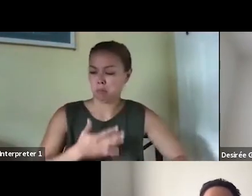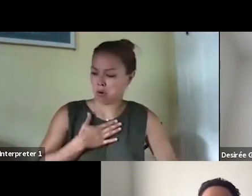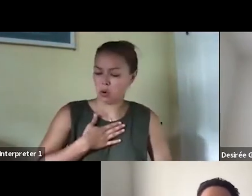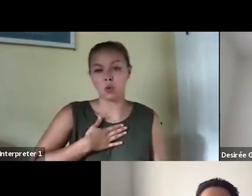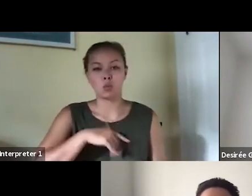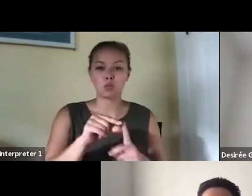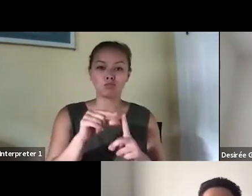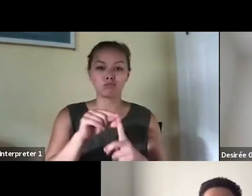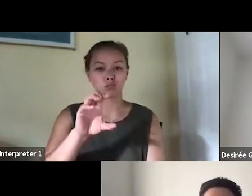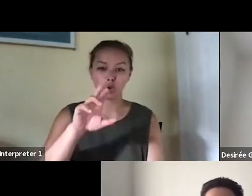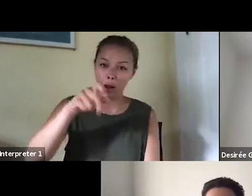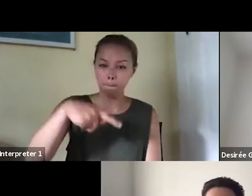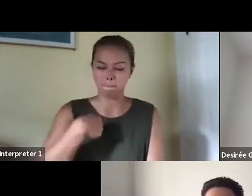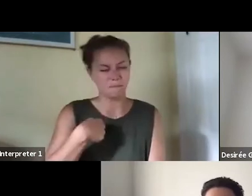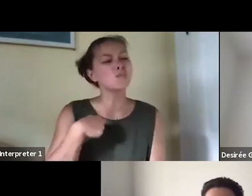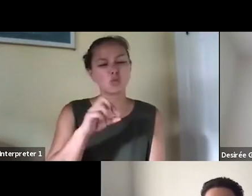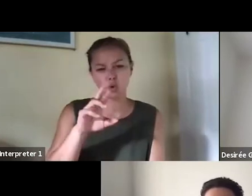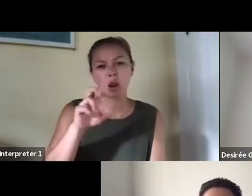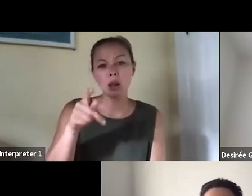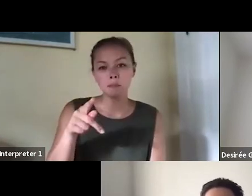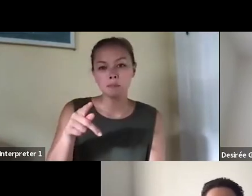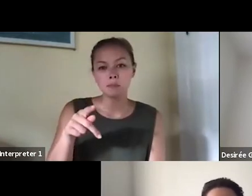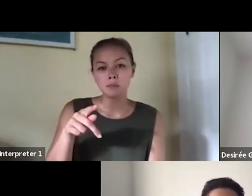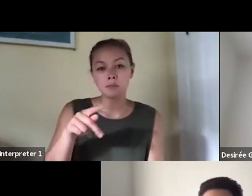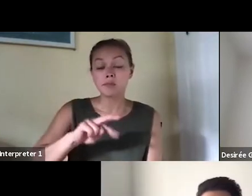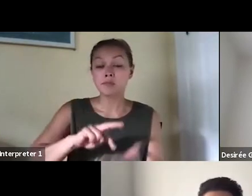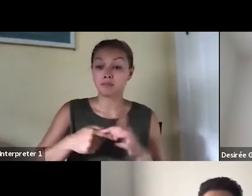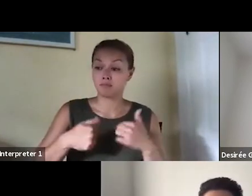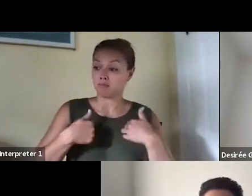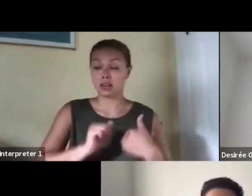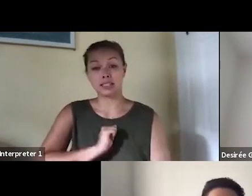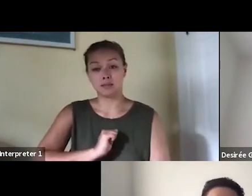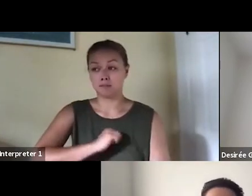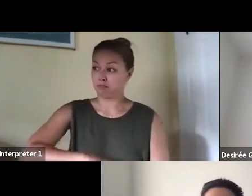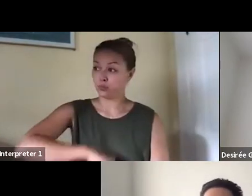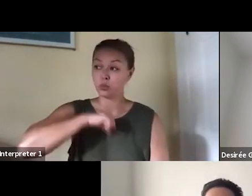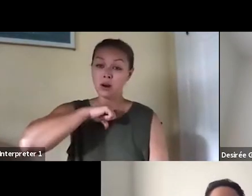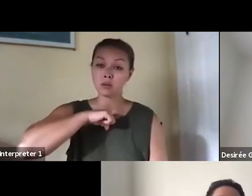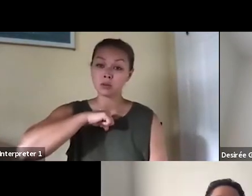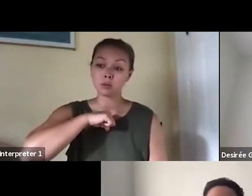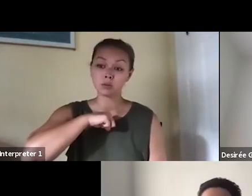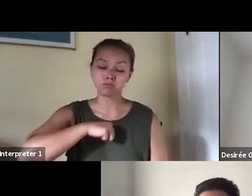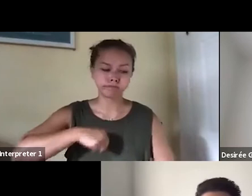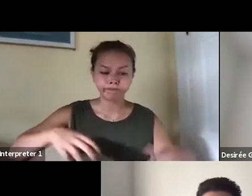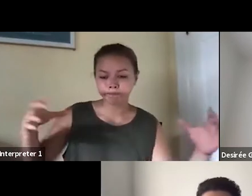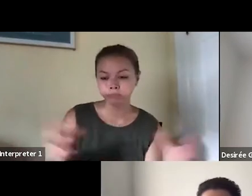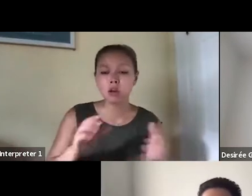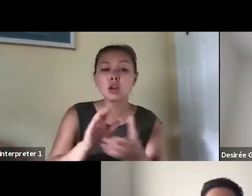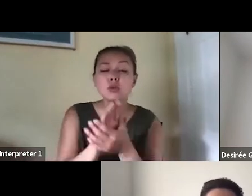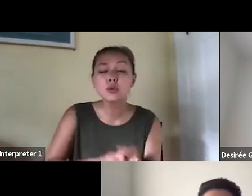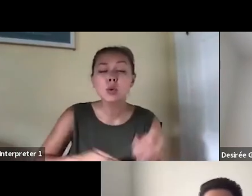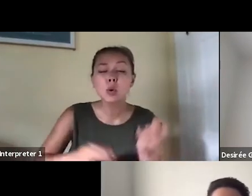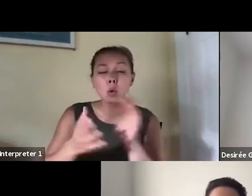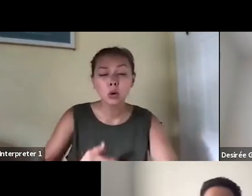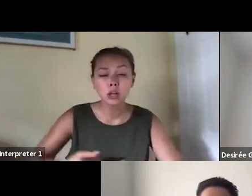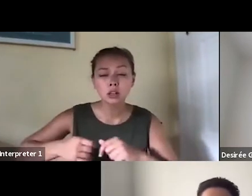about Crypt the Script now, I'm talking about taking a story And then taking the whole way we build a story, the way